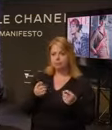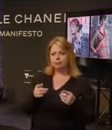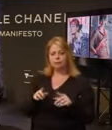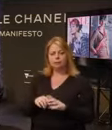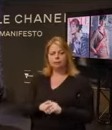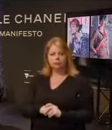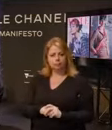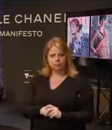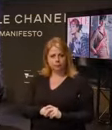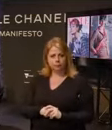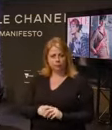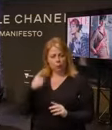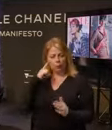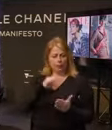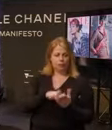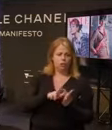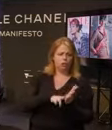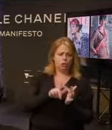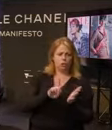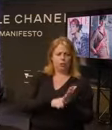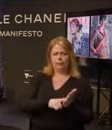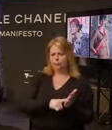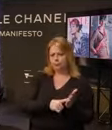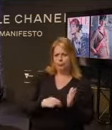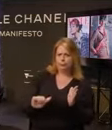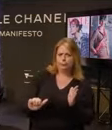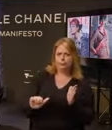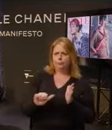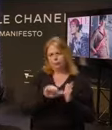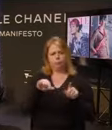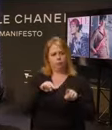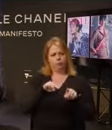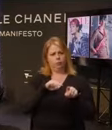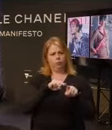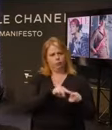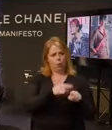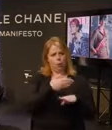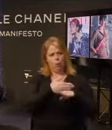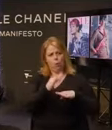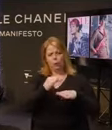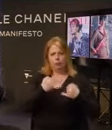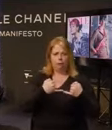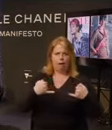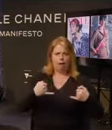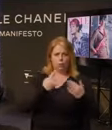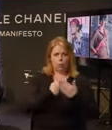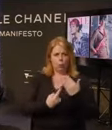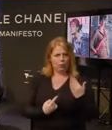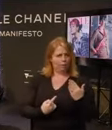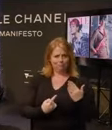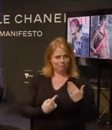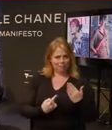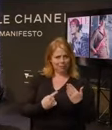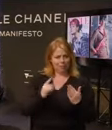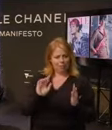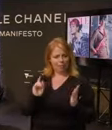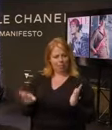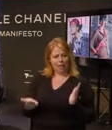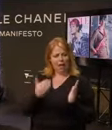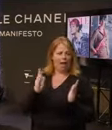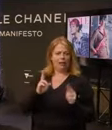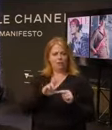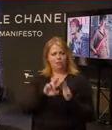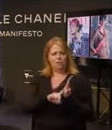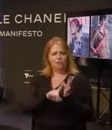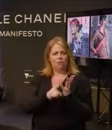you know, we think of Chanel in strict, you know, adhering to strict modernist lines, but it was that flourish. And I love